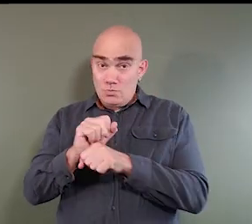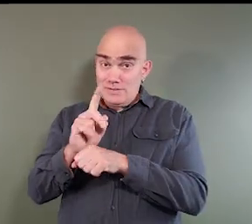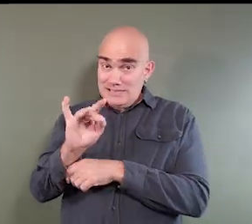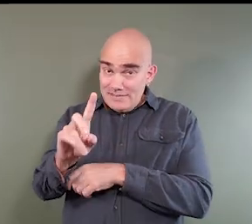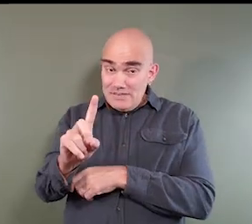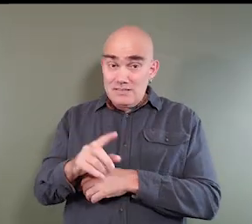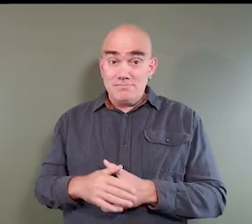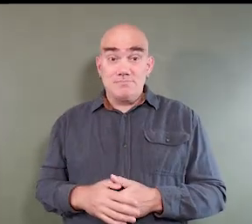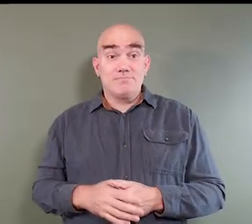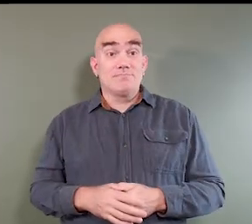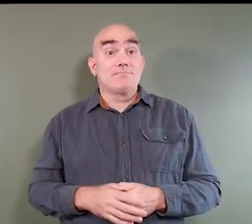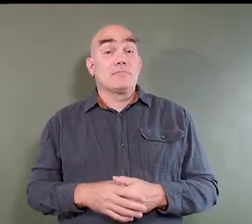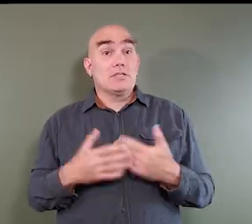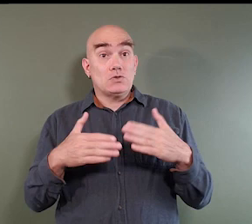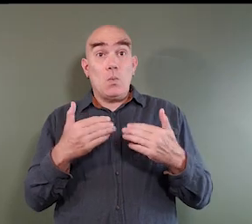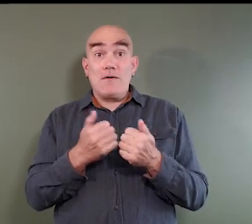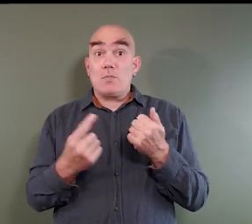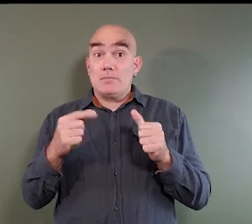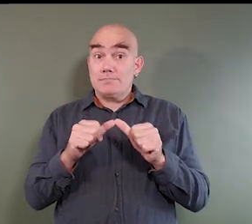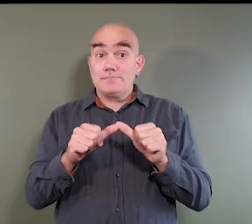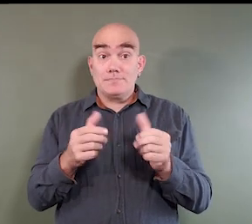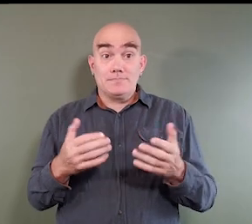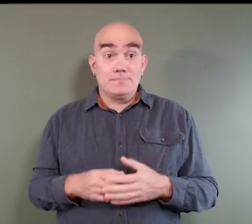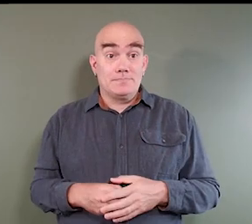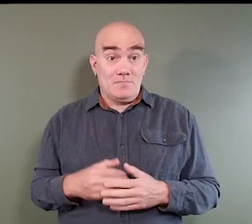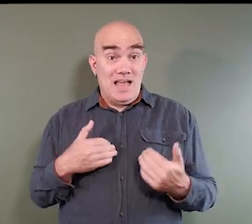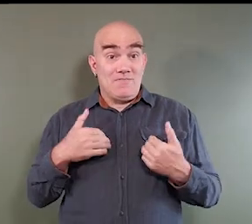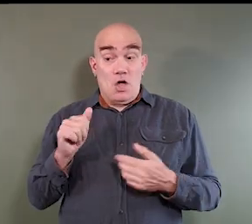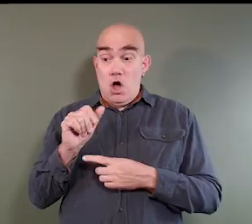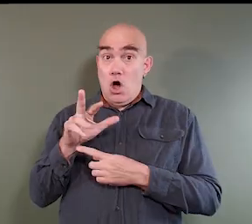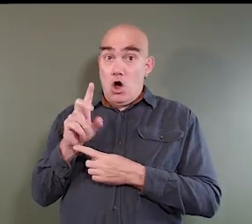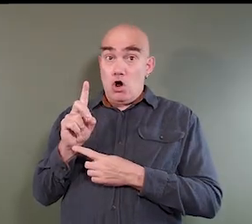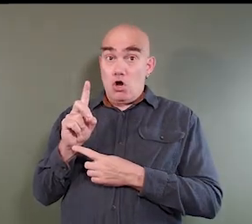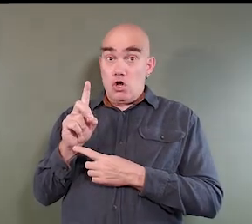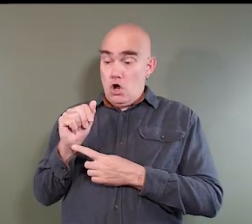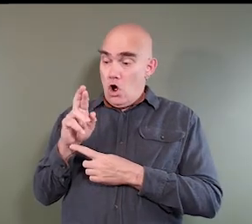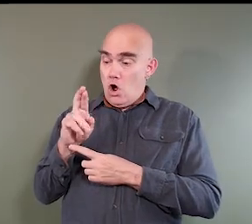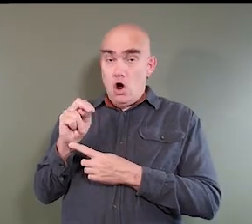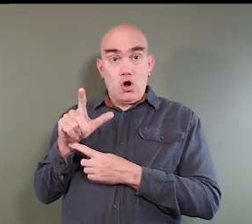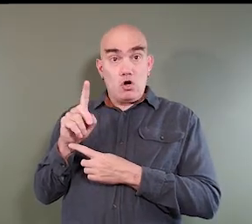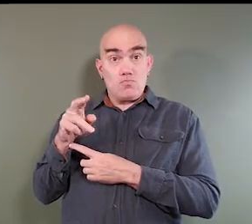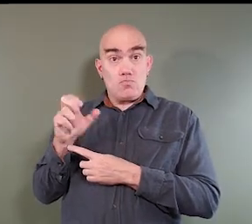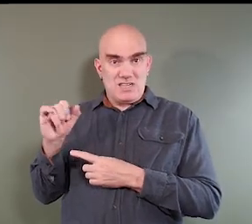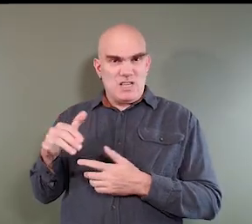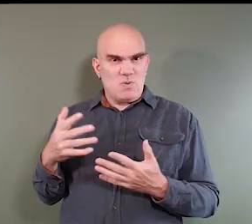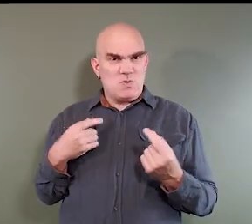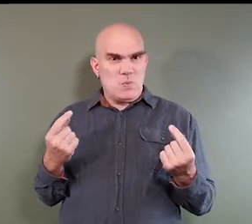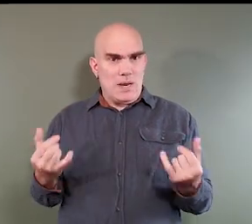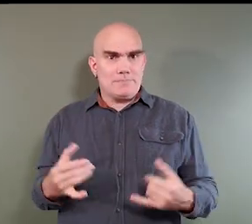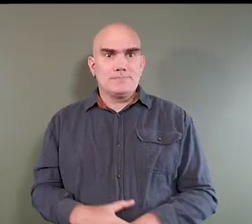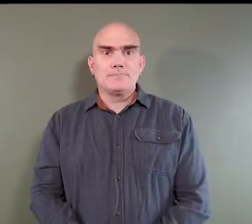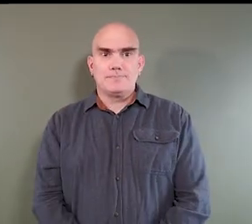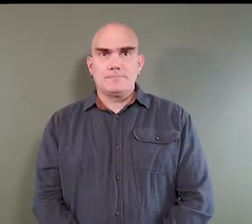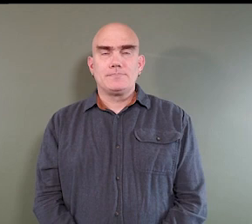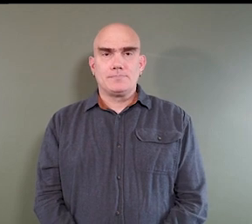work, David. Let's go, everyone. We got the Arnold press. That's what we're doing right now.